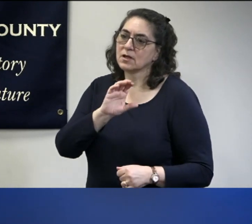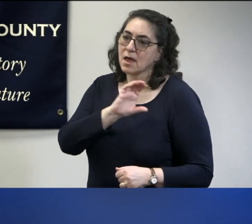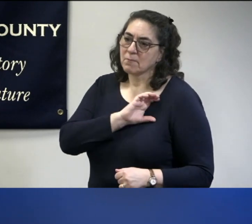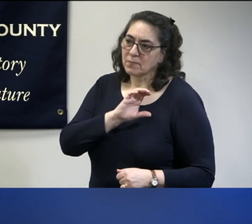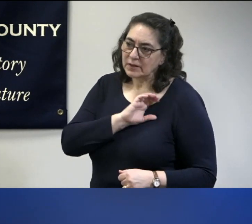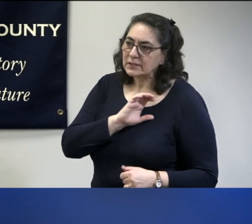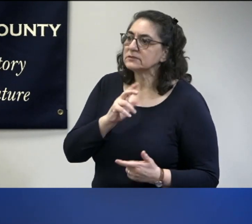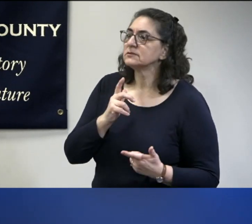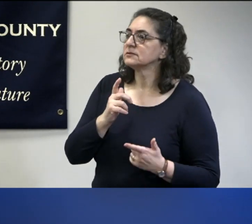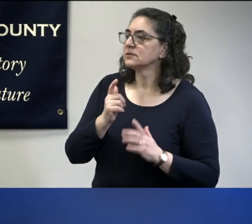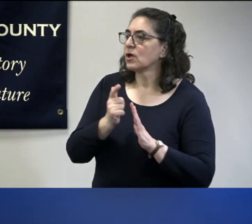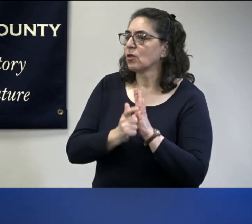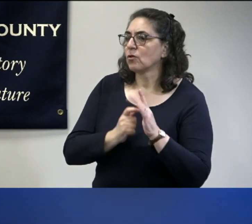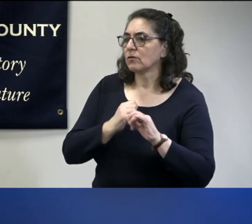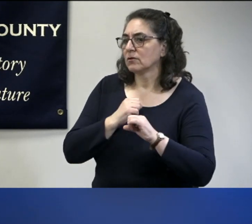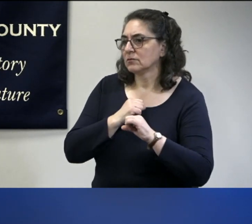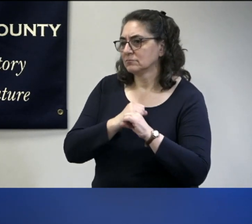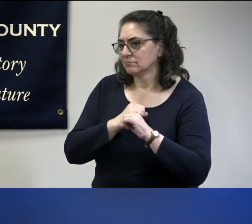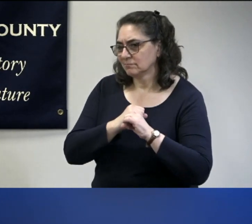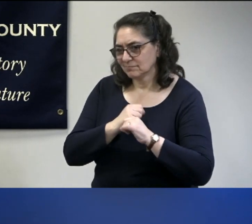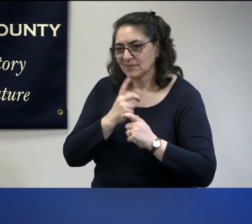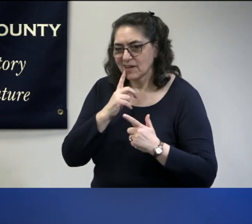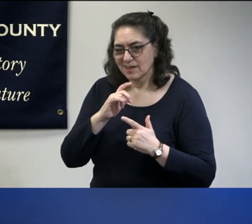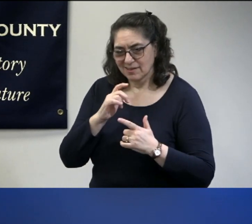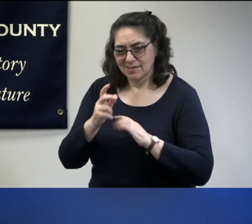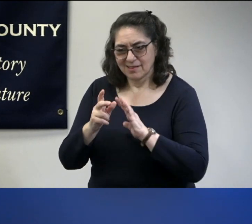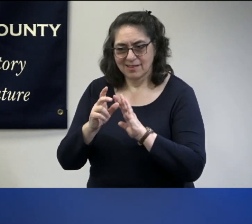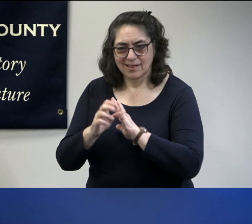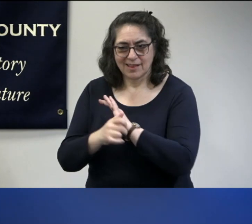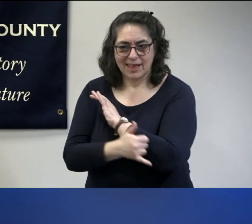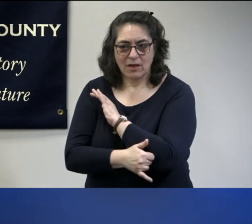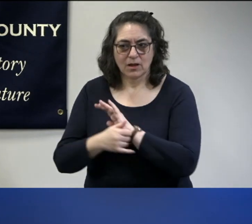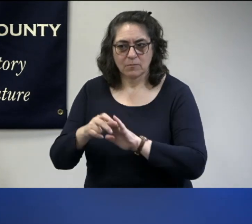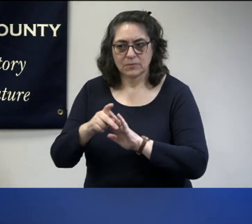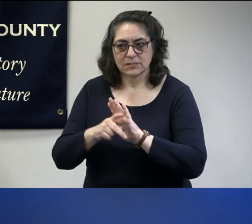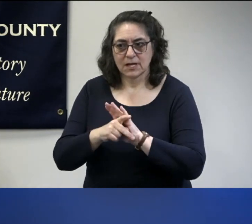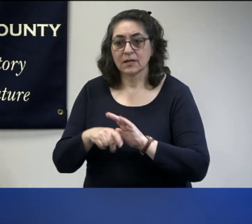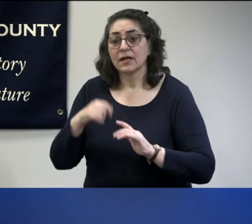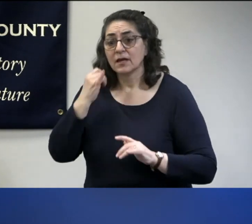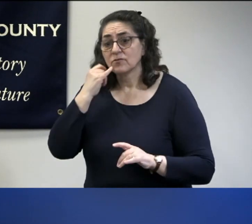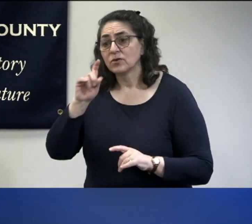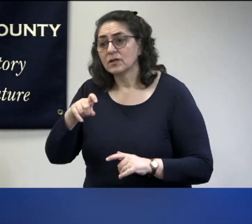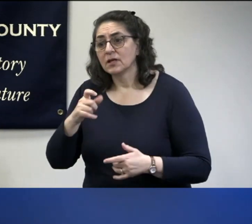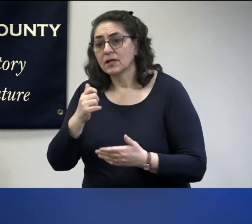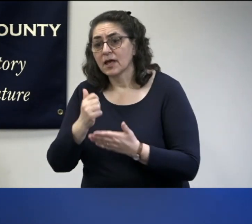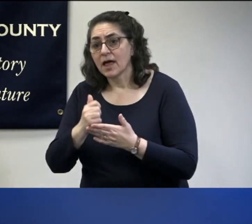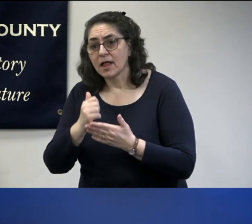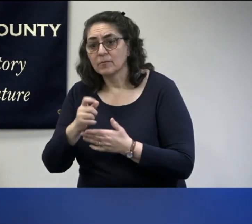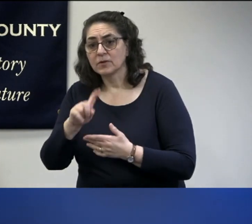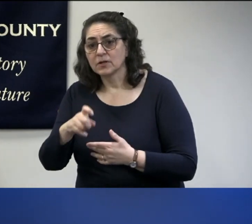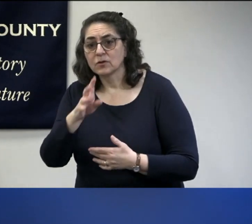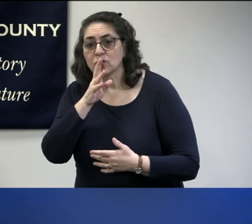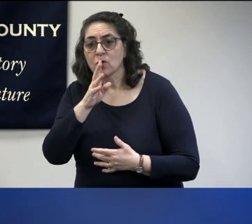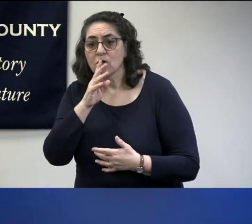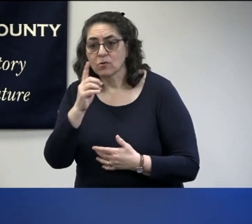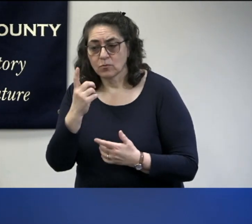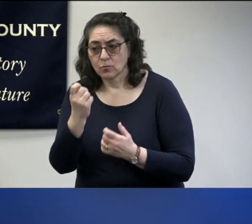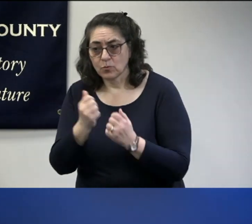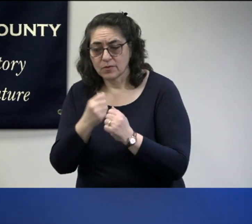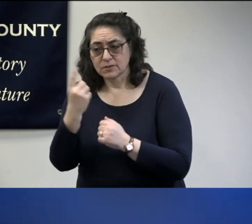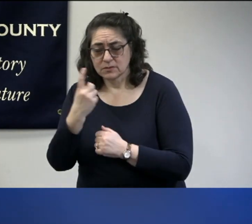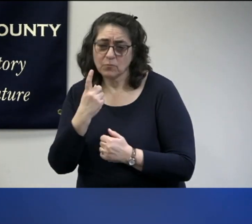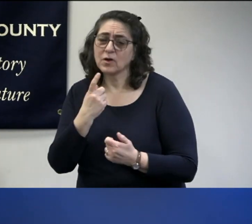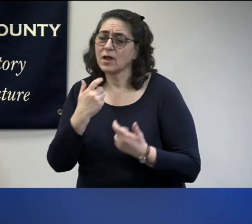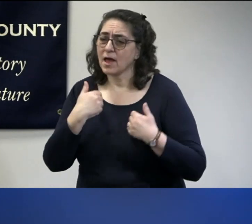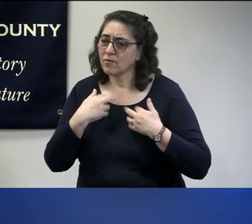in the county of Passaic, I just want to remind you that if you need help, if you need to talk to someone, there are resources available. For